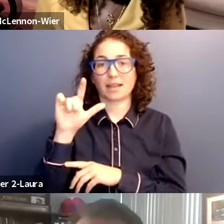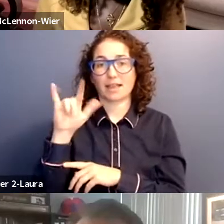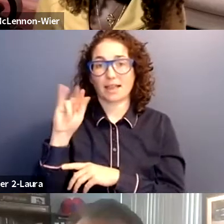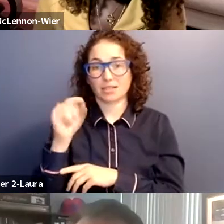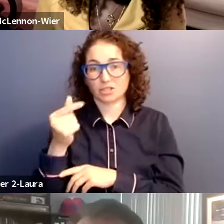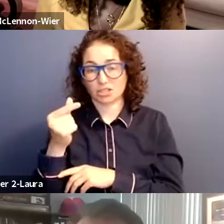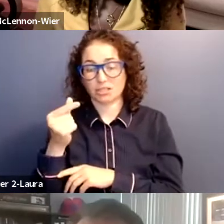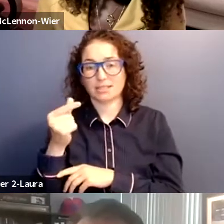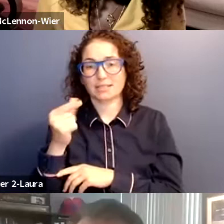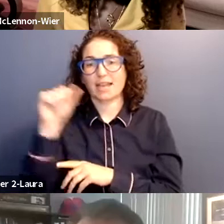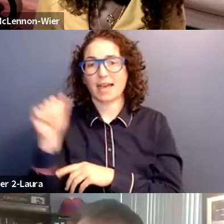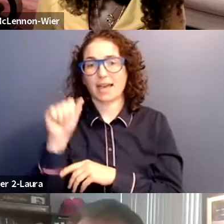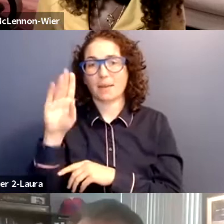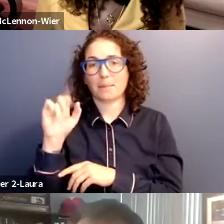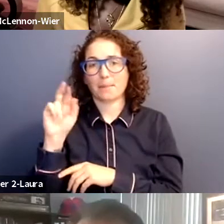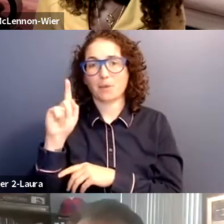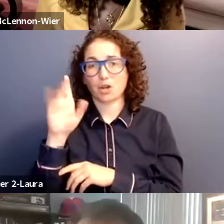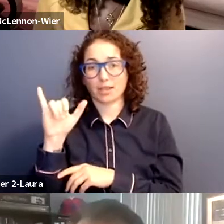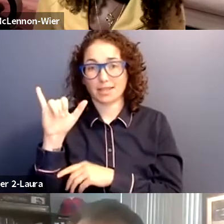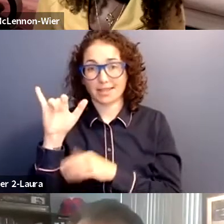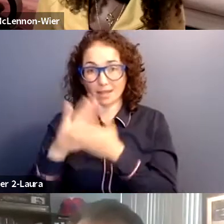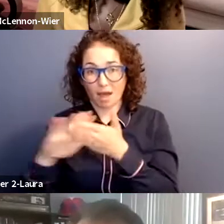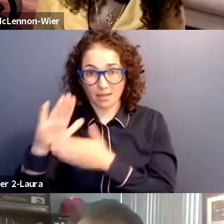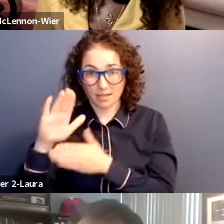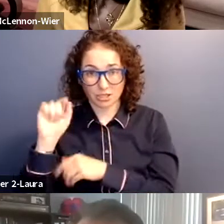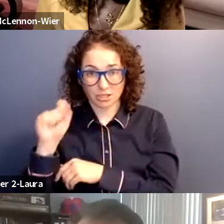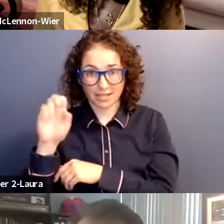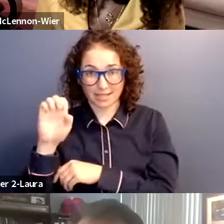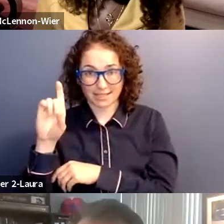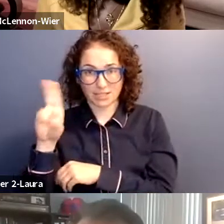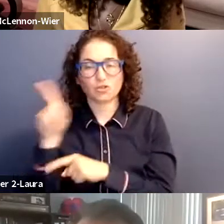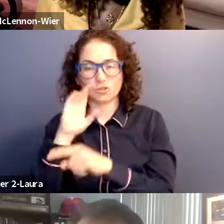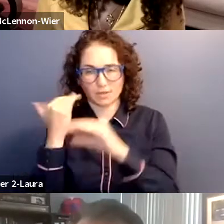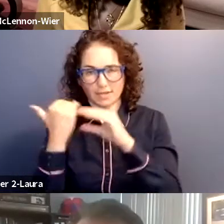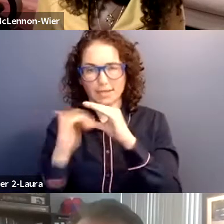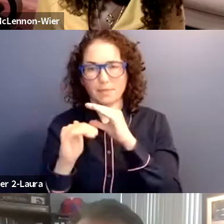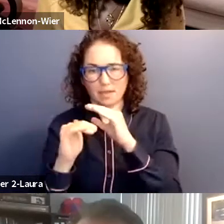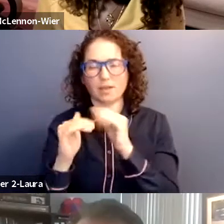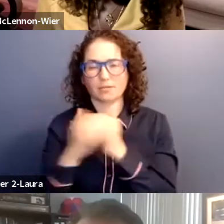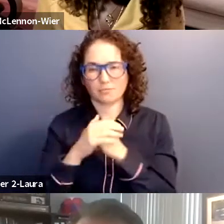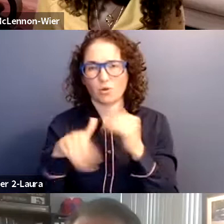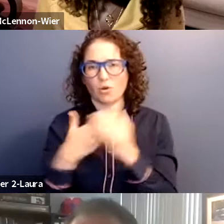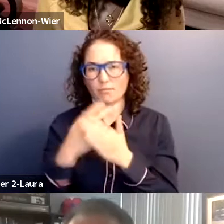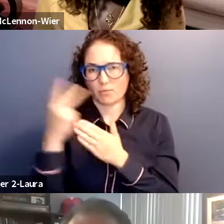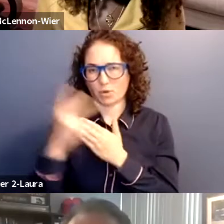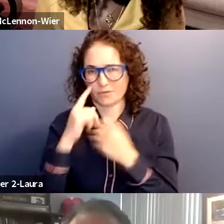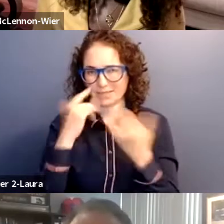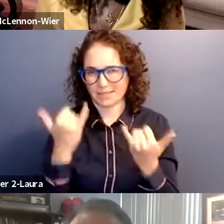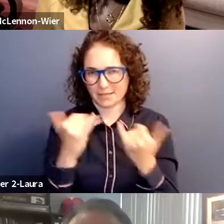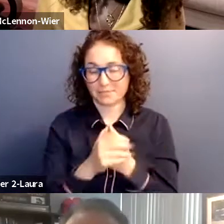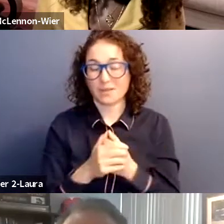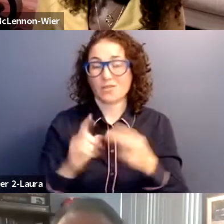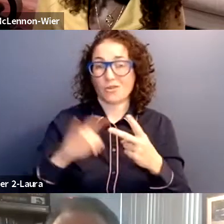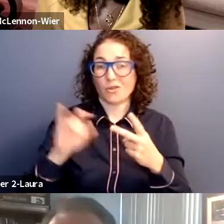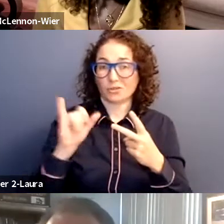Pilling at berkeleycollege.edu. She will email you a copy of the program. Second, for those